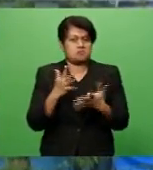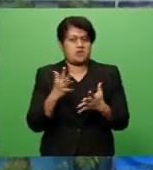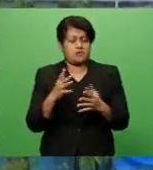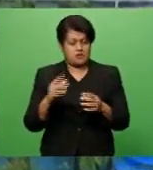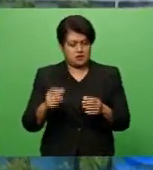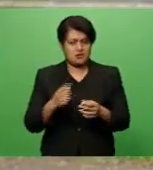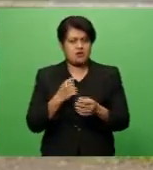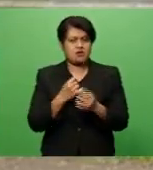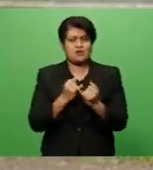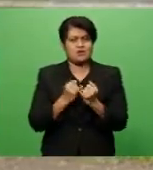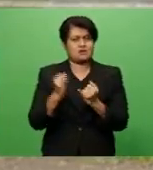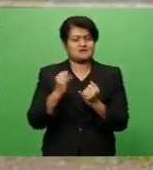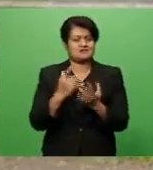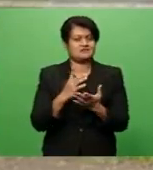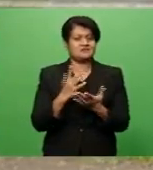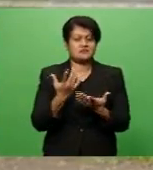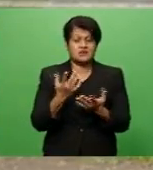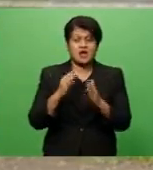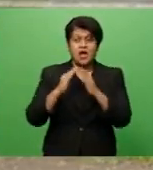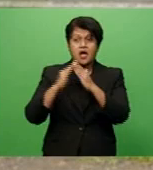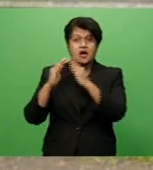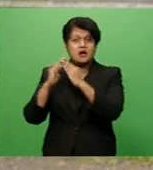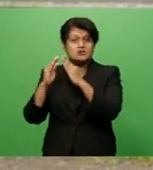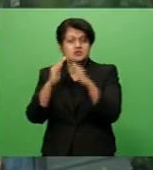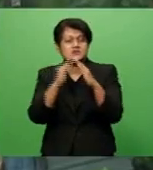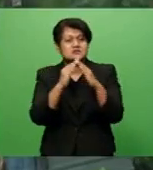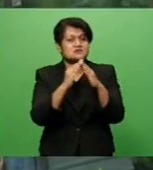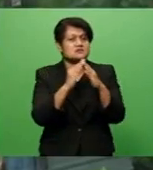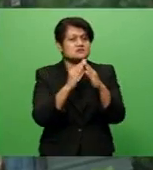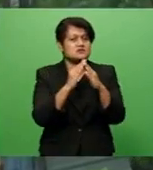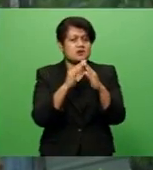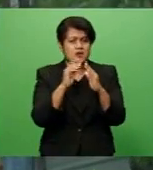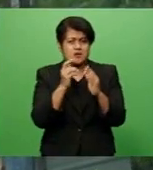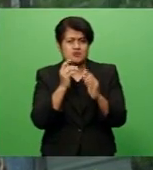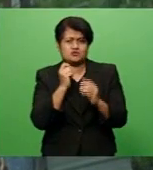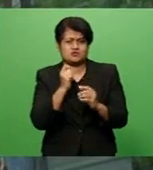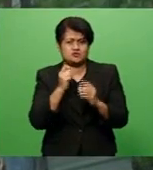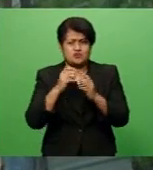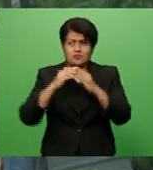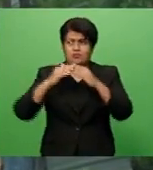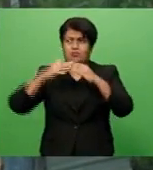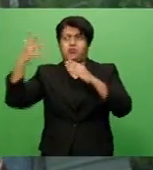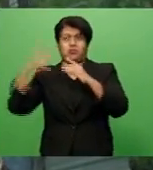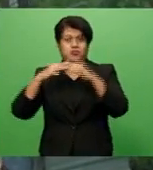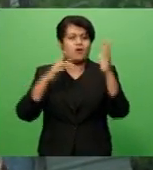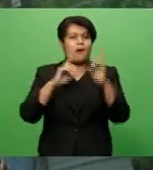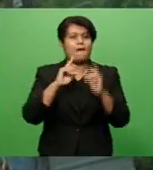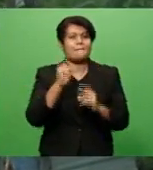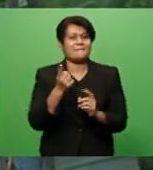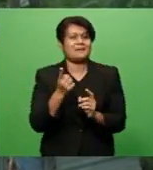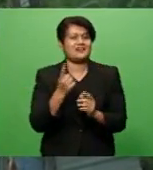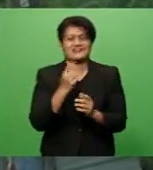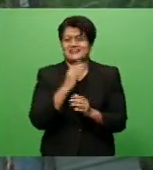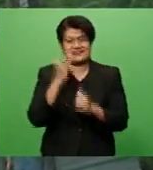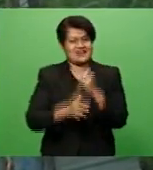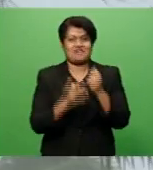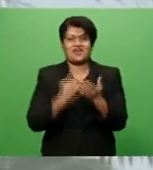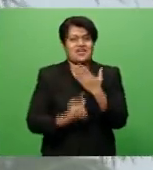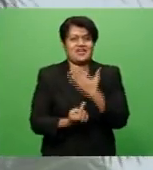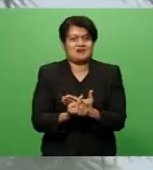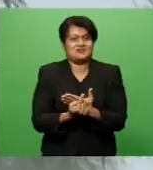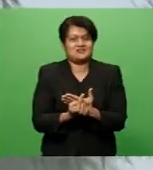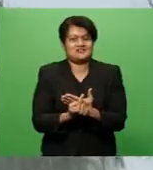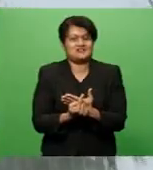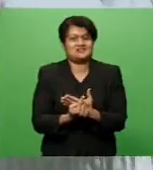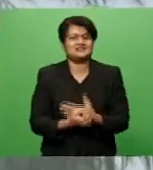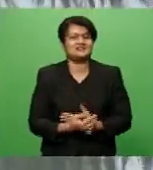loss. The houses too were about to blown away, but it doesn't happen here. Any house been blown